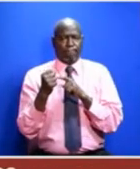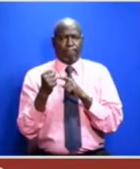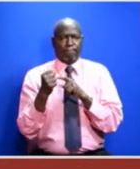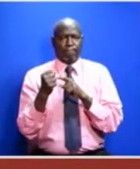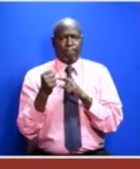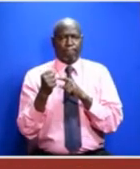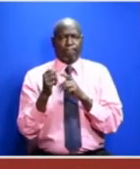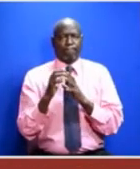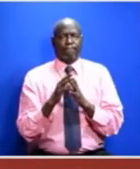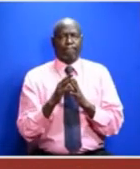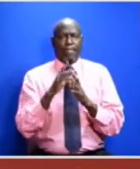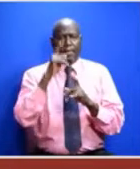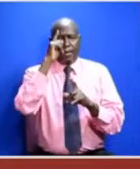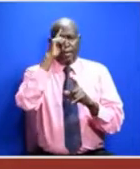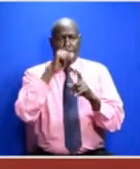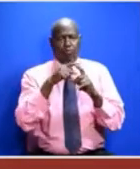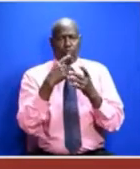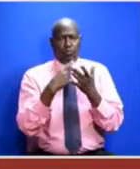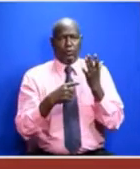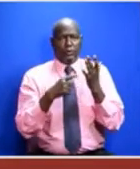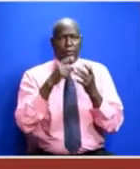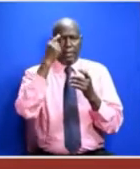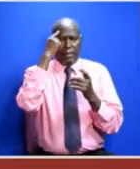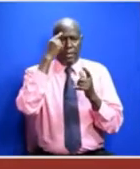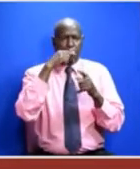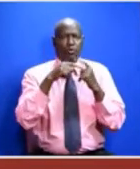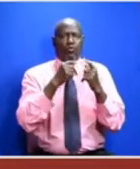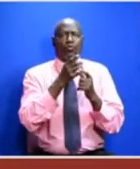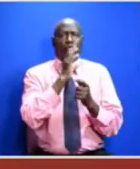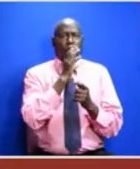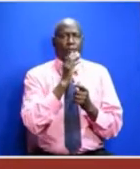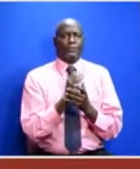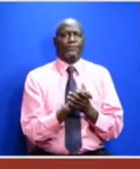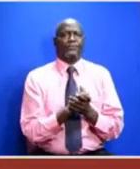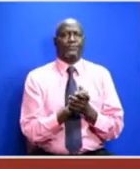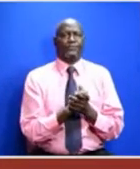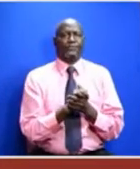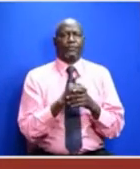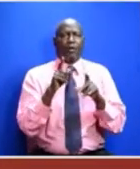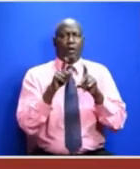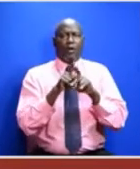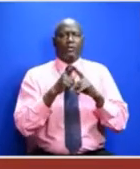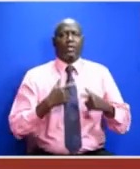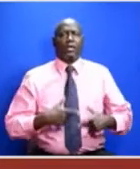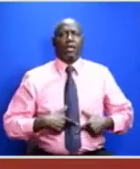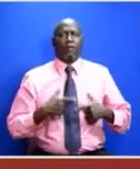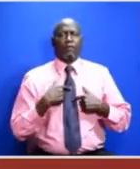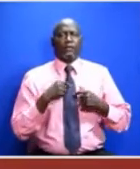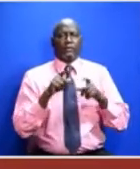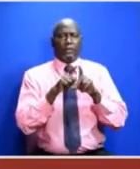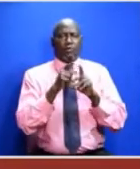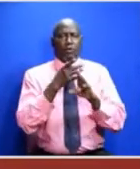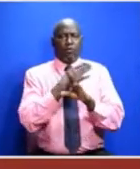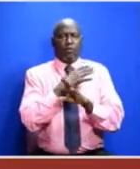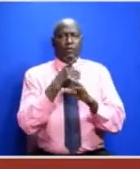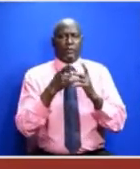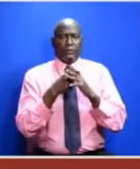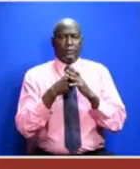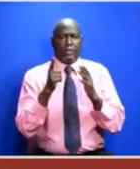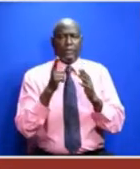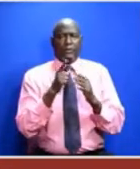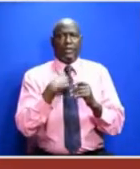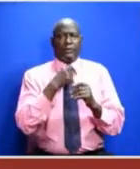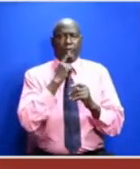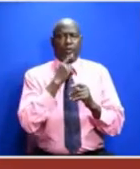to really think about water as life. You know, as I started saying, water is